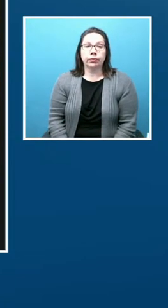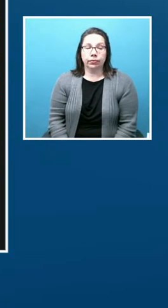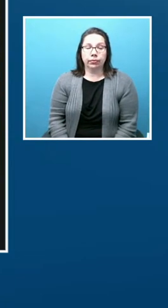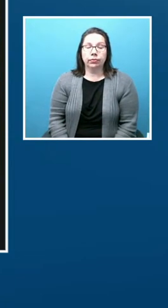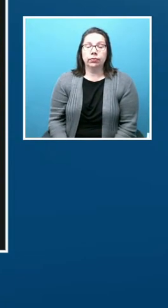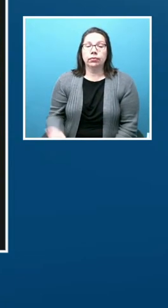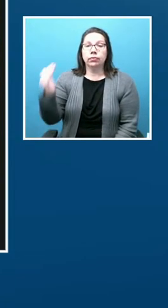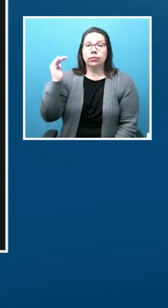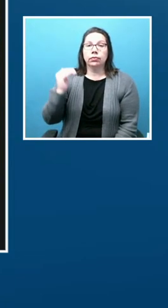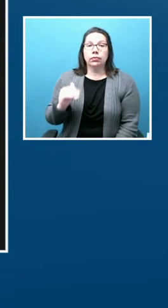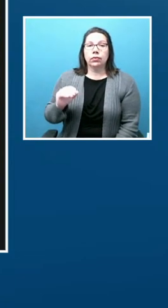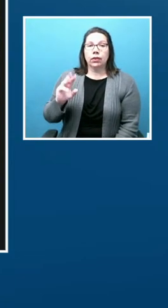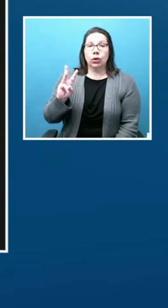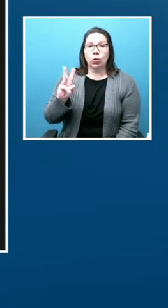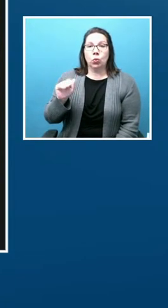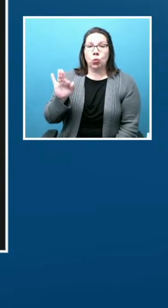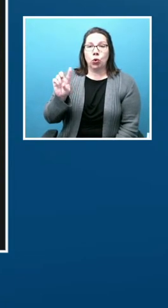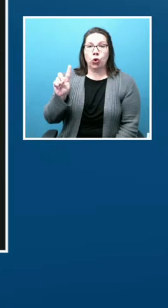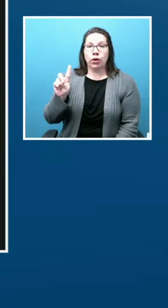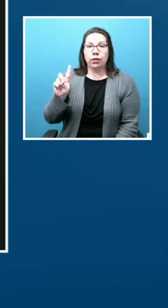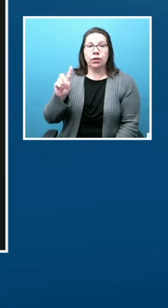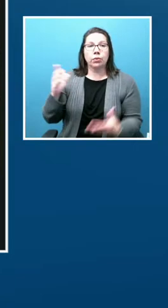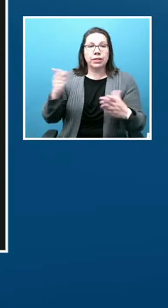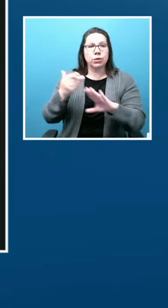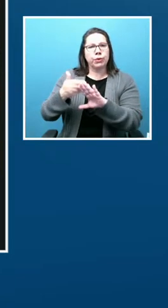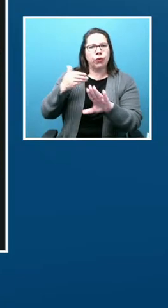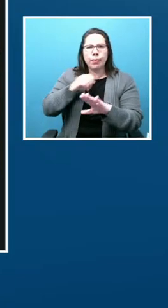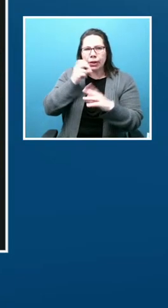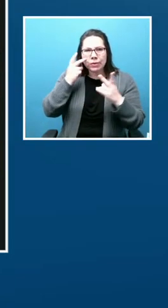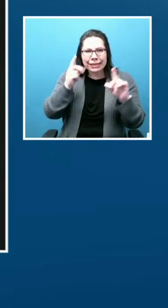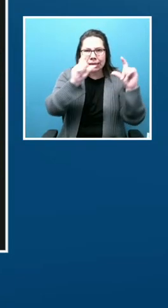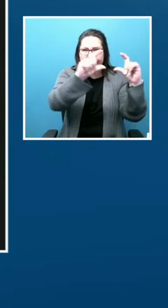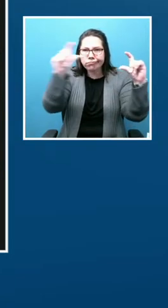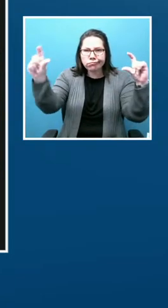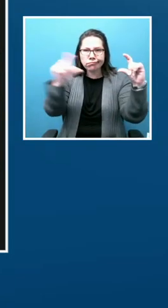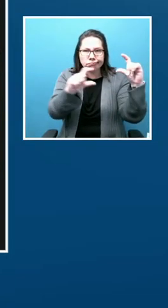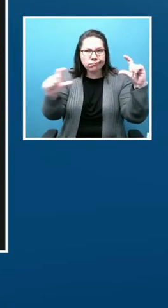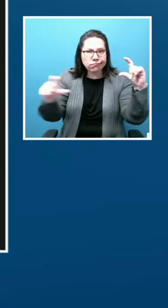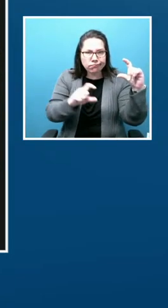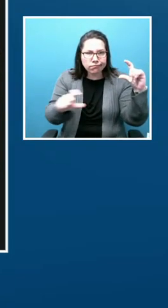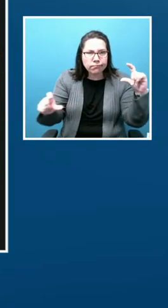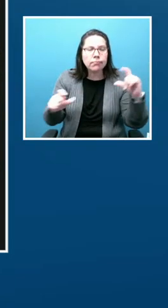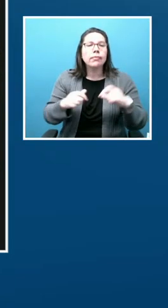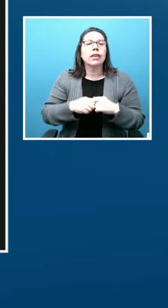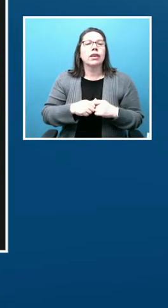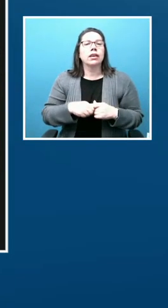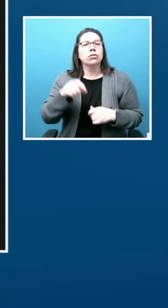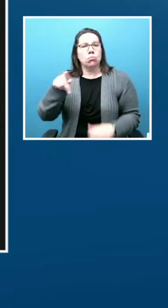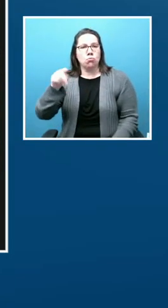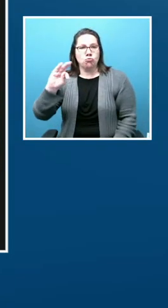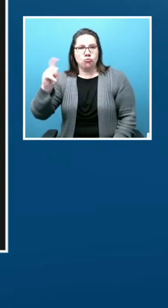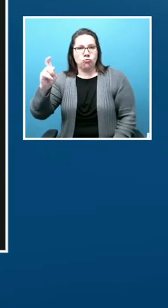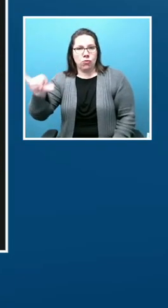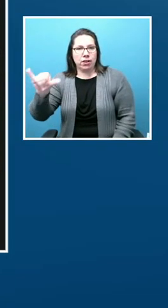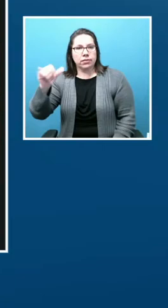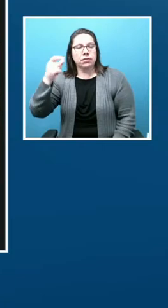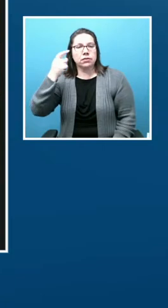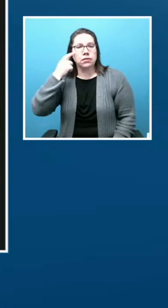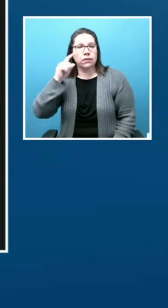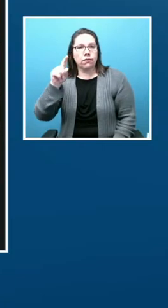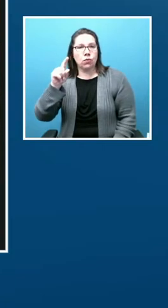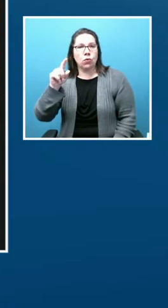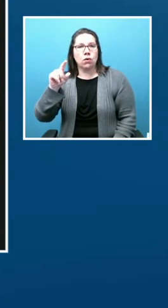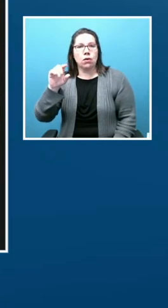And Ms. Ward, who was with us earlier, I don't see that she's on. She has given her proxy to